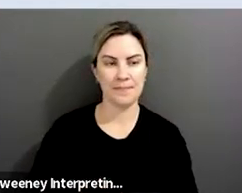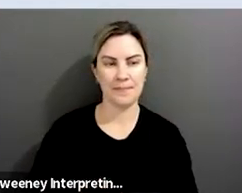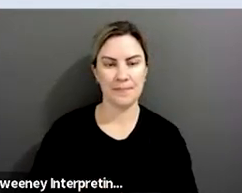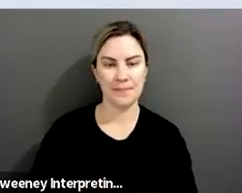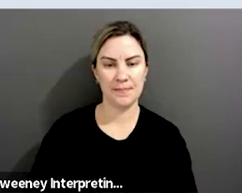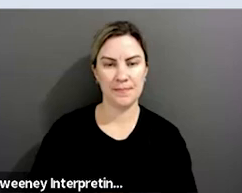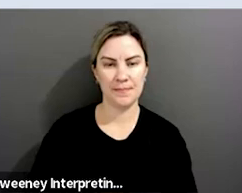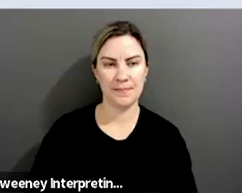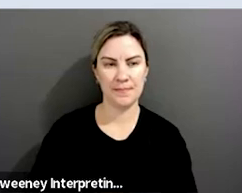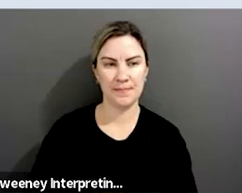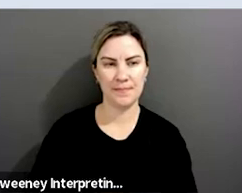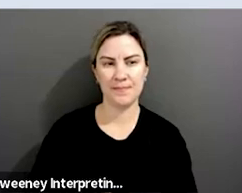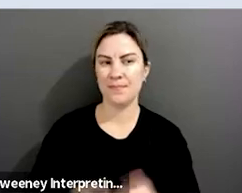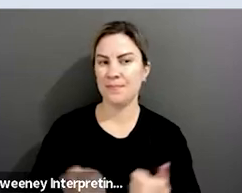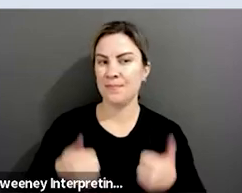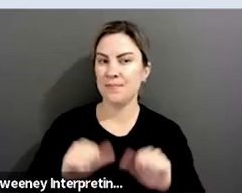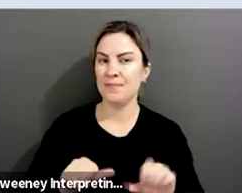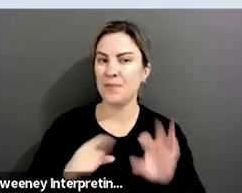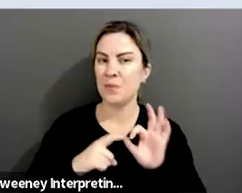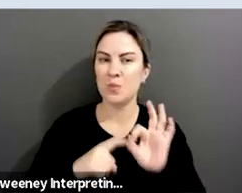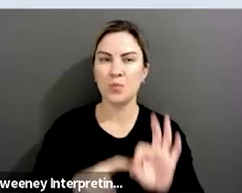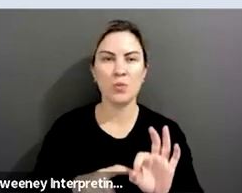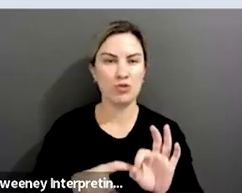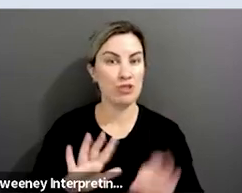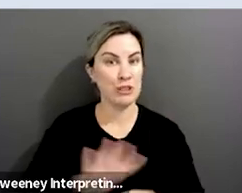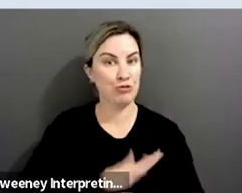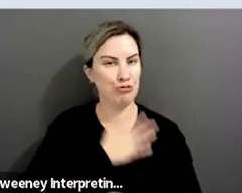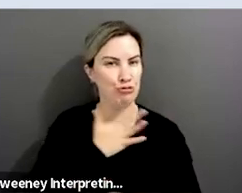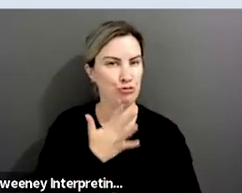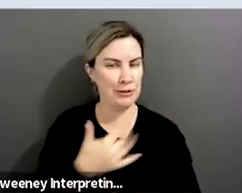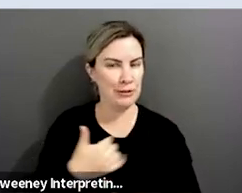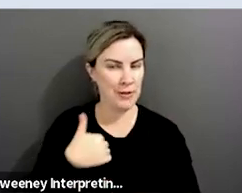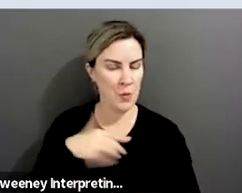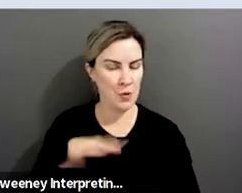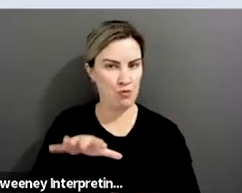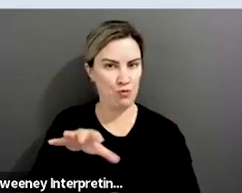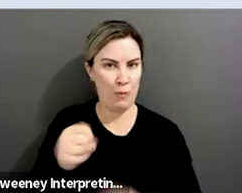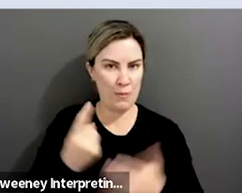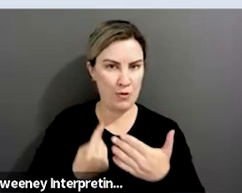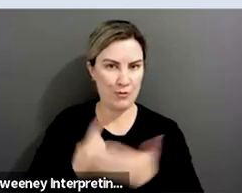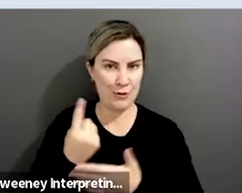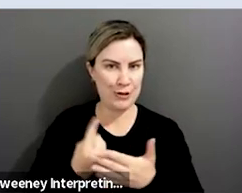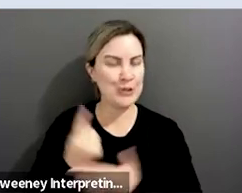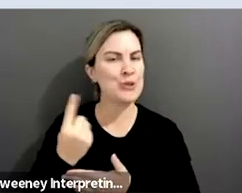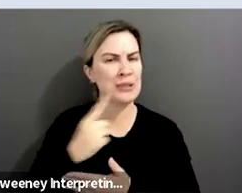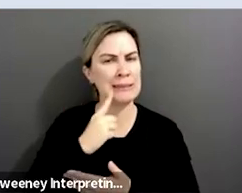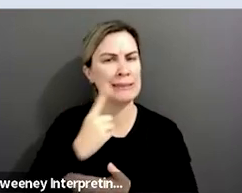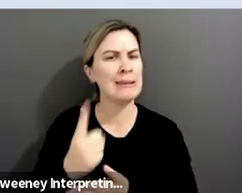The next question is really interesting, and I'm going to seize the moment to say this kind of